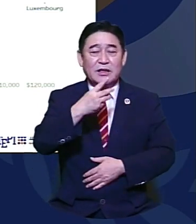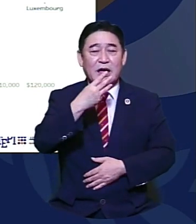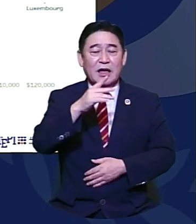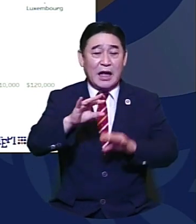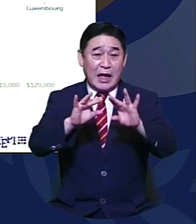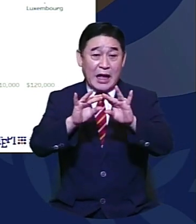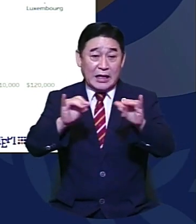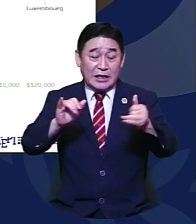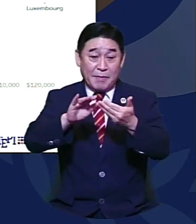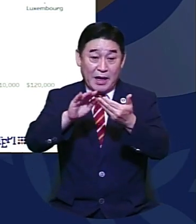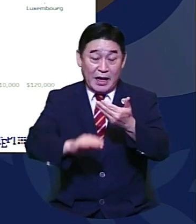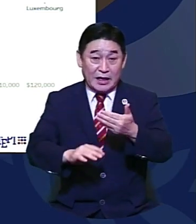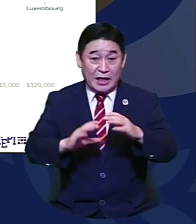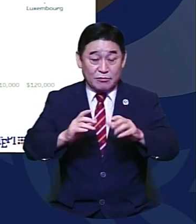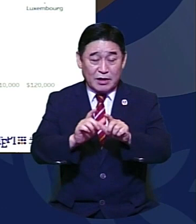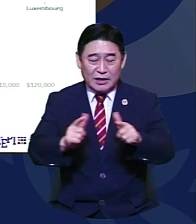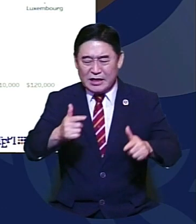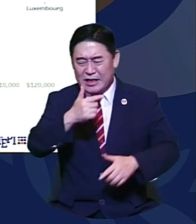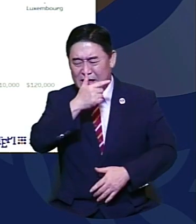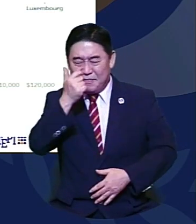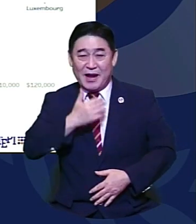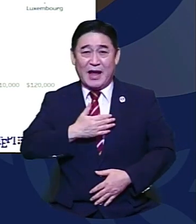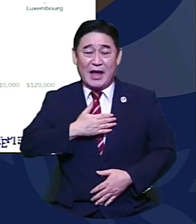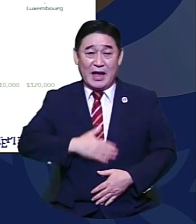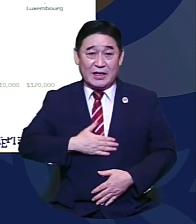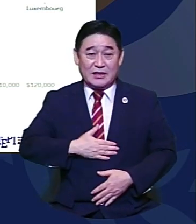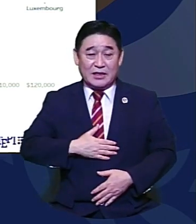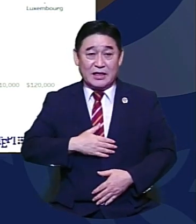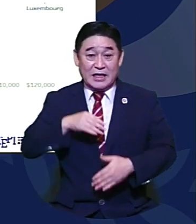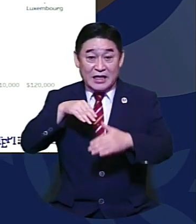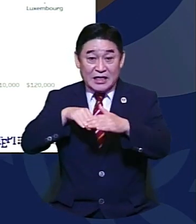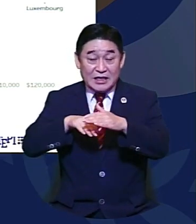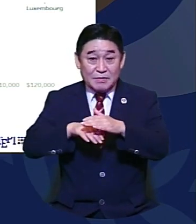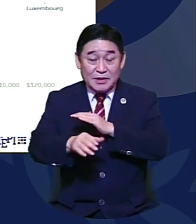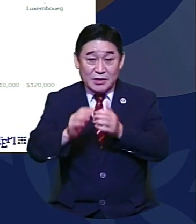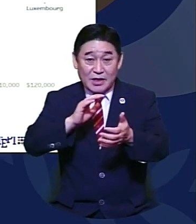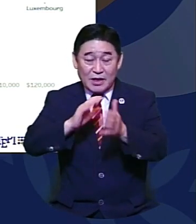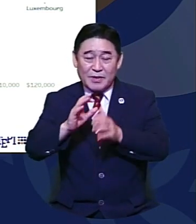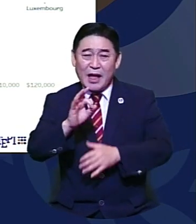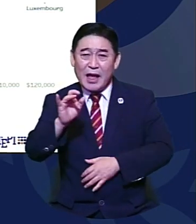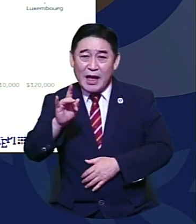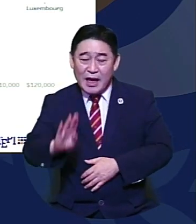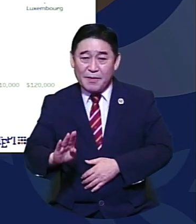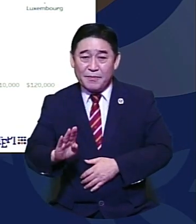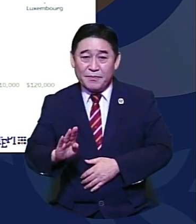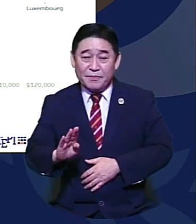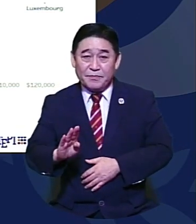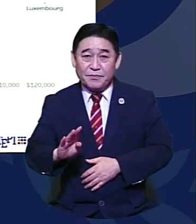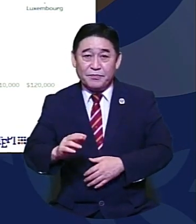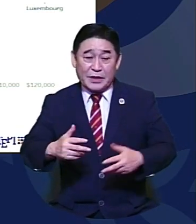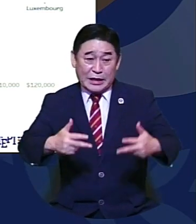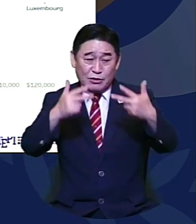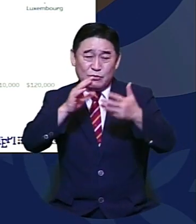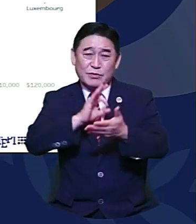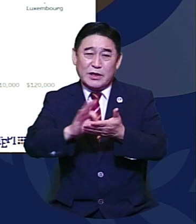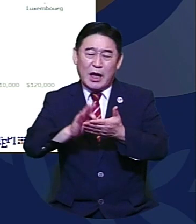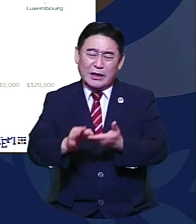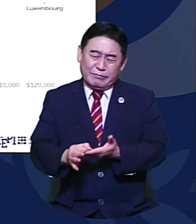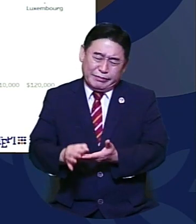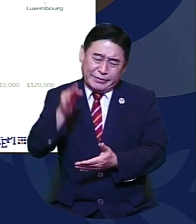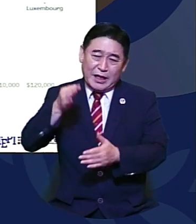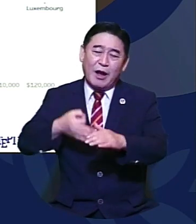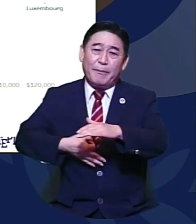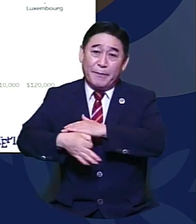a very well-known video conference application, Zoom. It means that less developed country